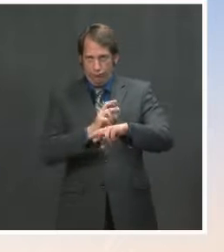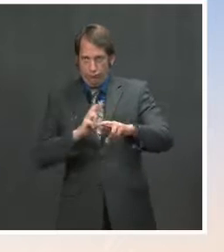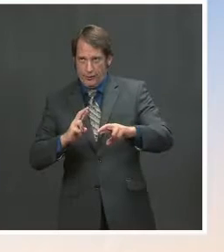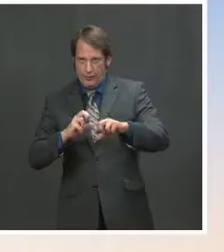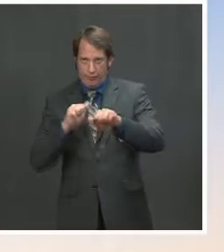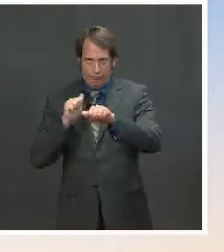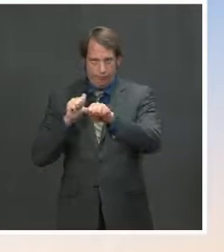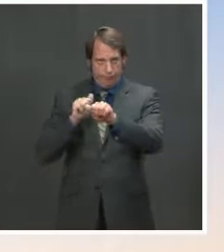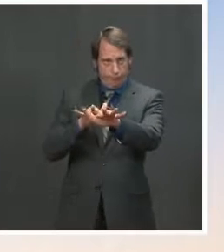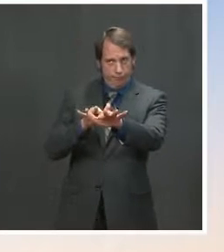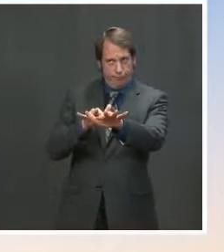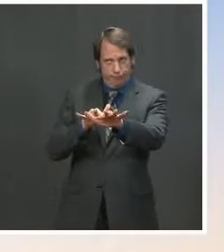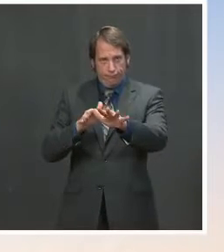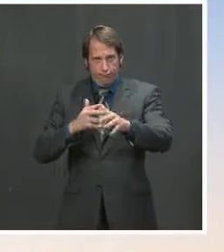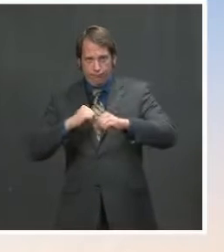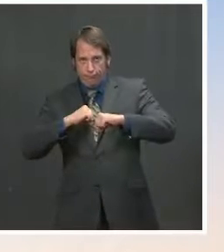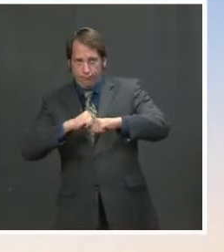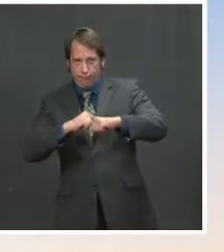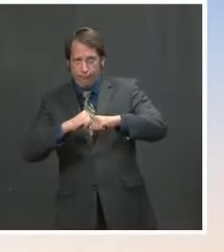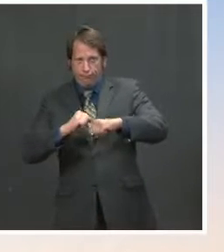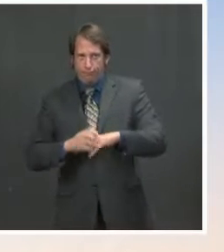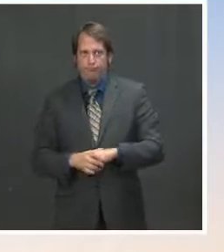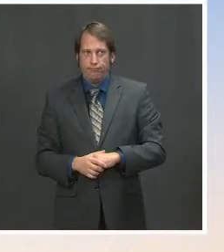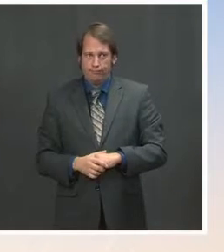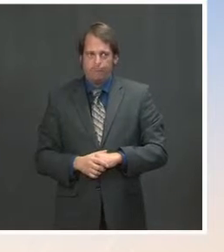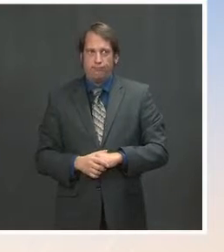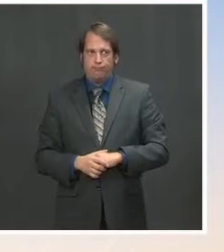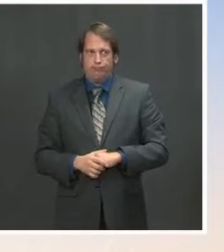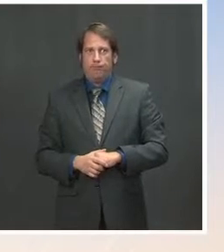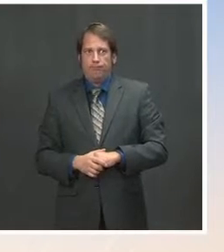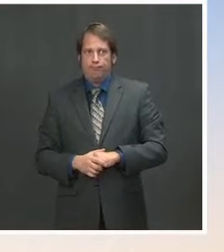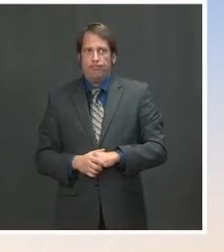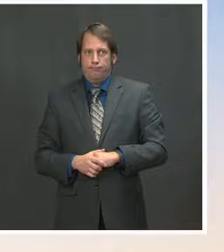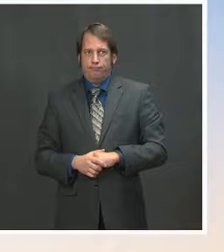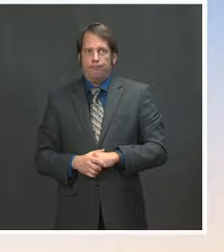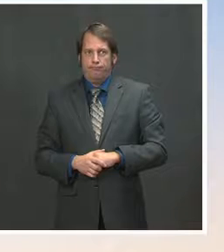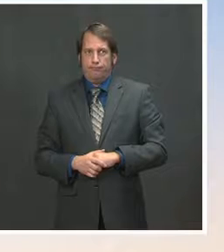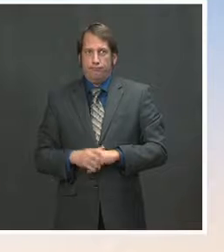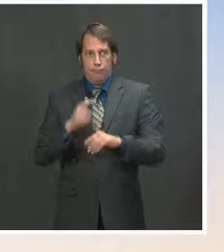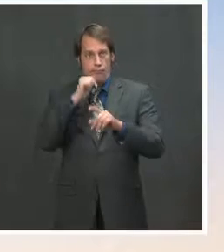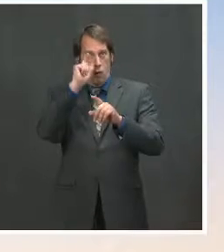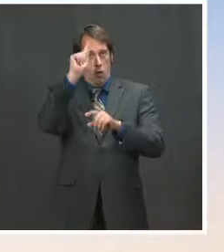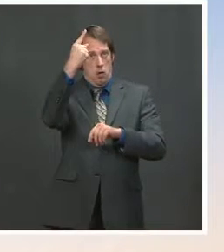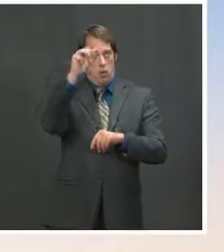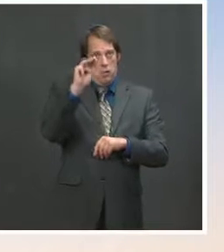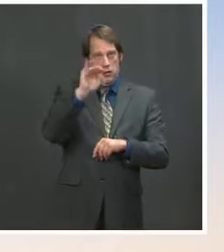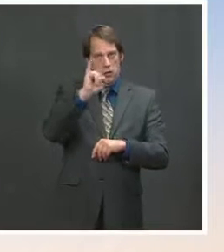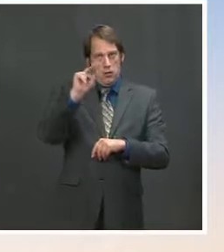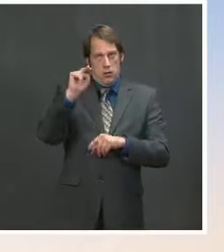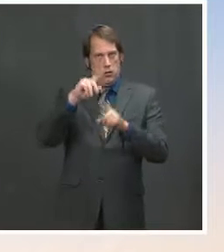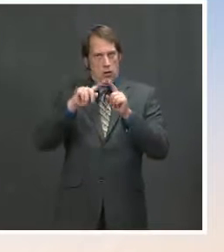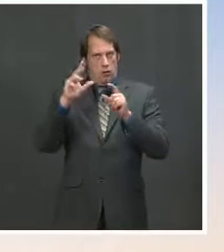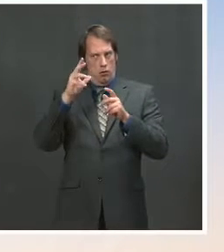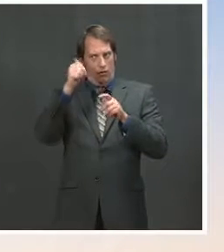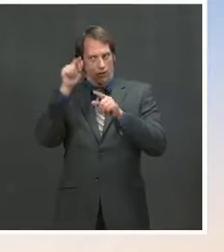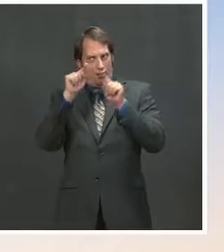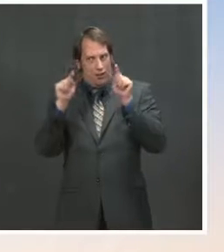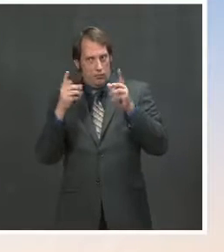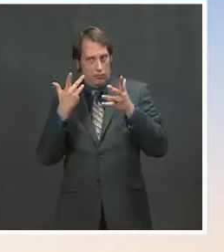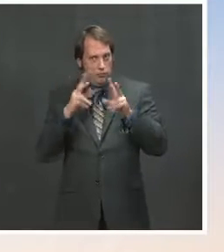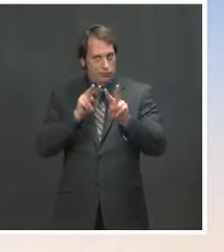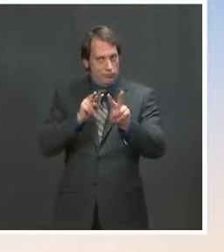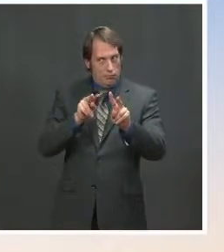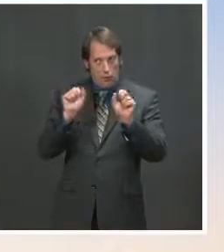elsewhere, if there are indeed will be perhaps unrest one way or the other after the riot. Could you walk through conversations being had with local officials, mayors, governors, and so